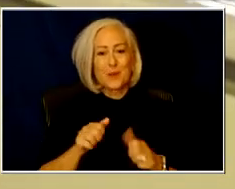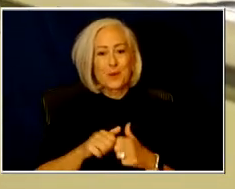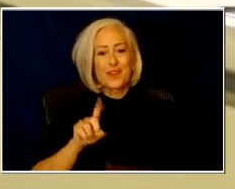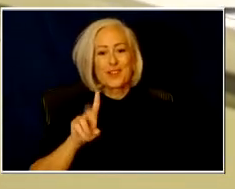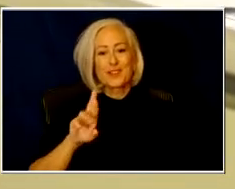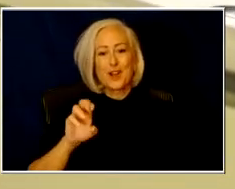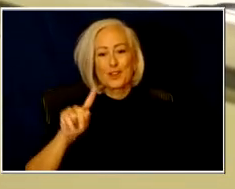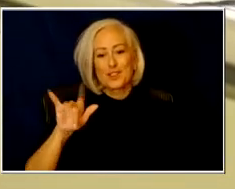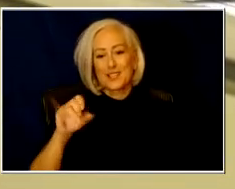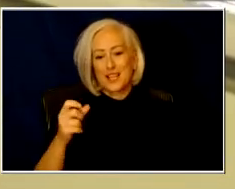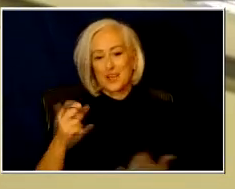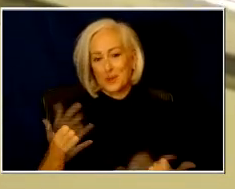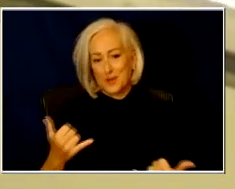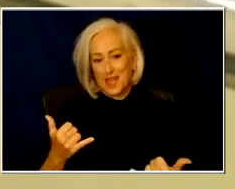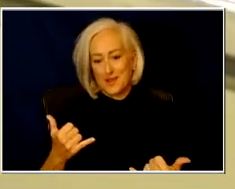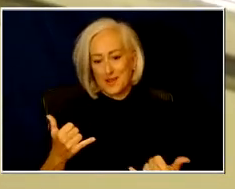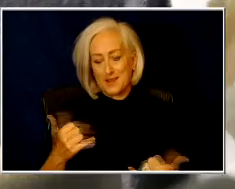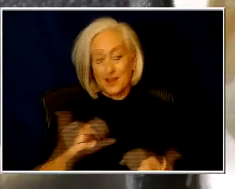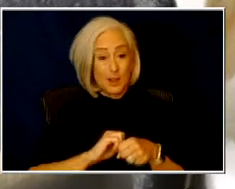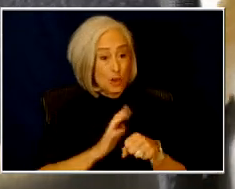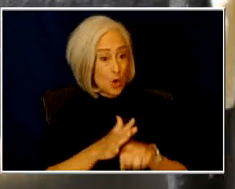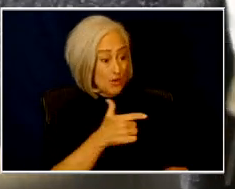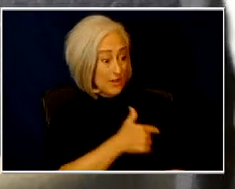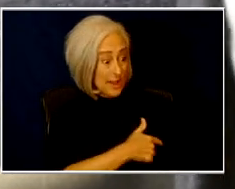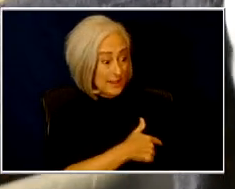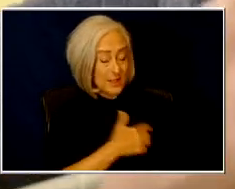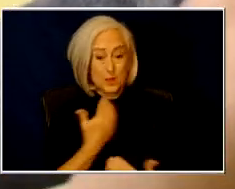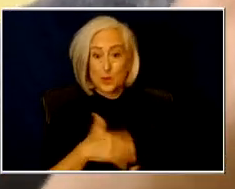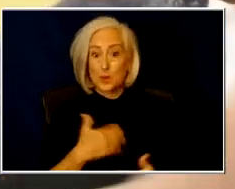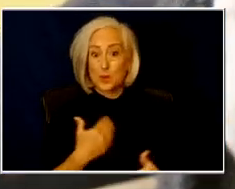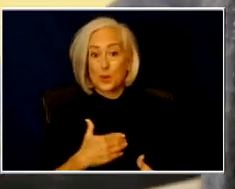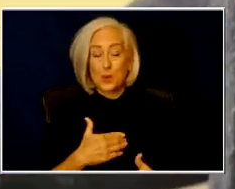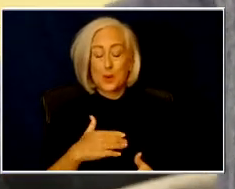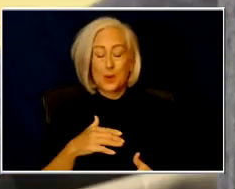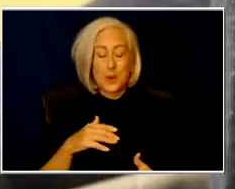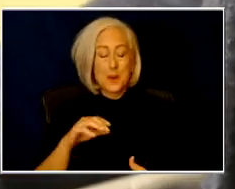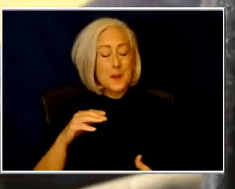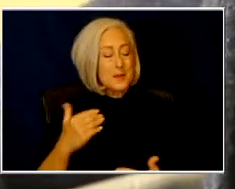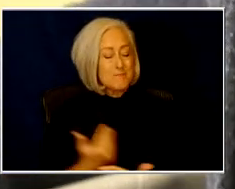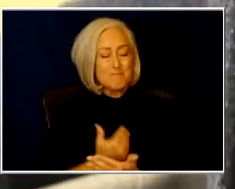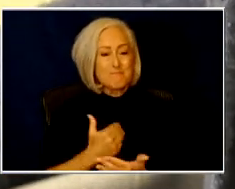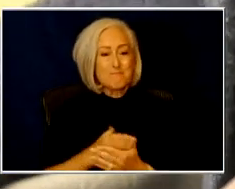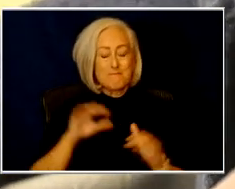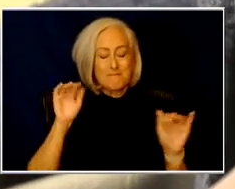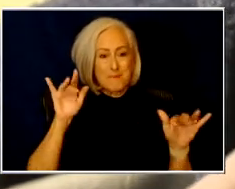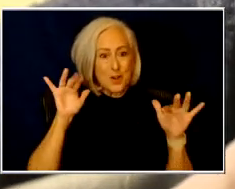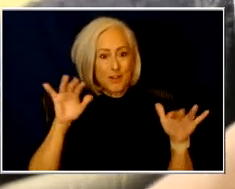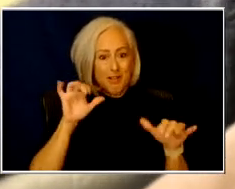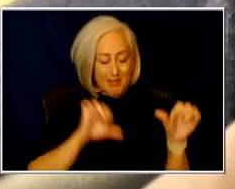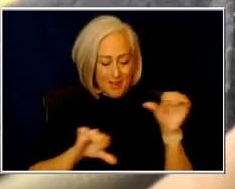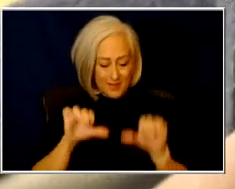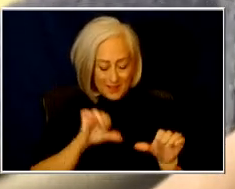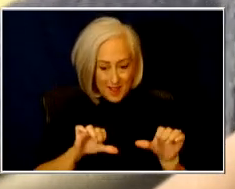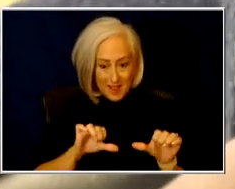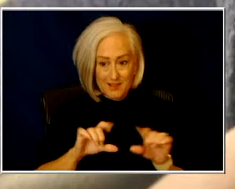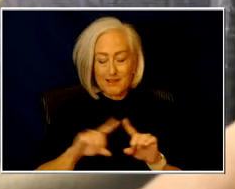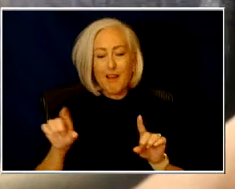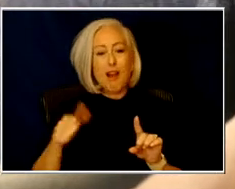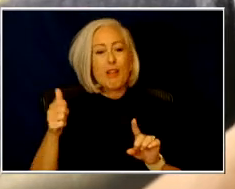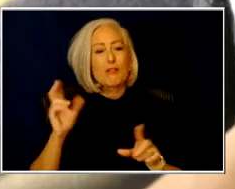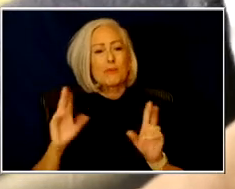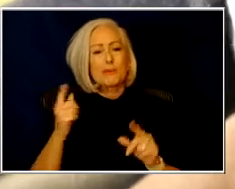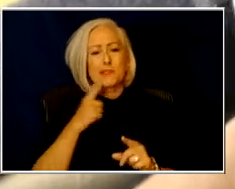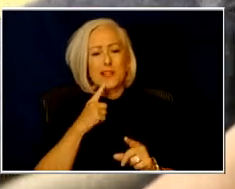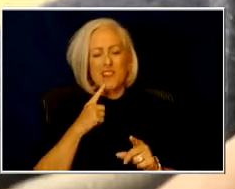vaccines a miracle of modern science While others label them experimental and rushed even with another vaccine available or multiple